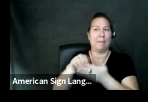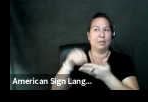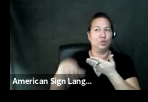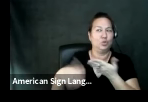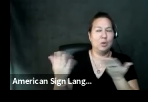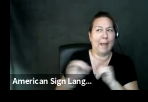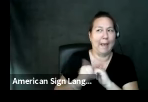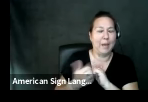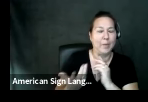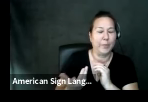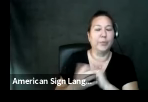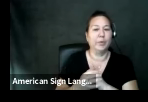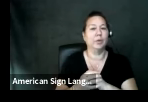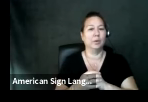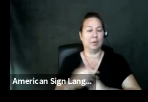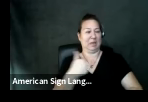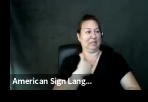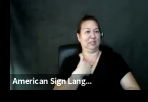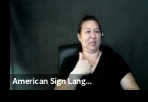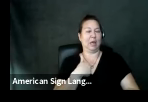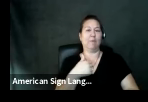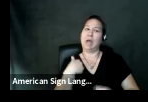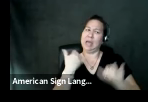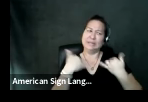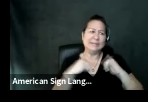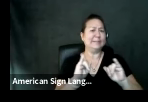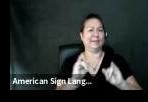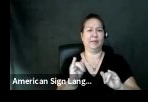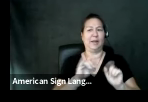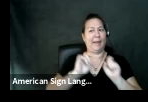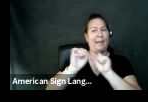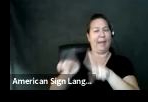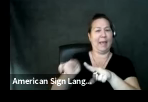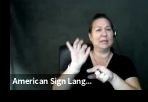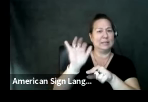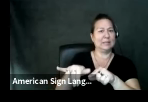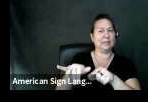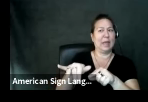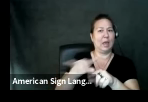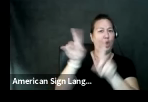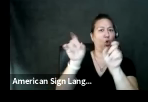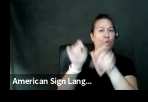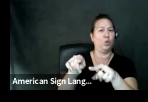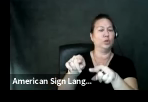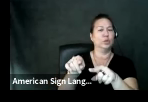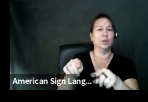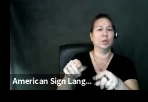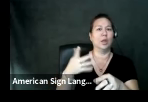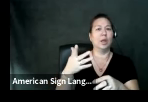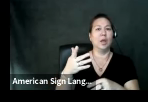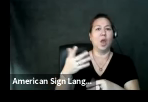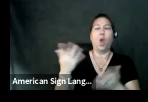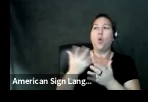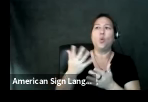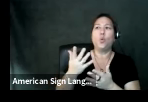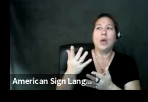for a while, I still ask the psych this at meetings. Okay, so tell me how that's going to impact their learning. What kind of supports do you anticipate they're